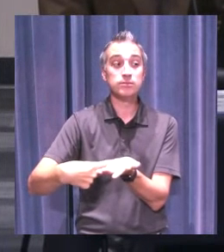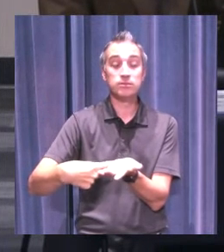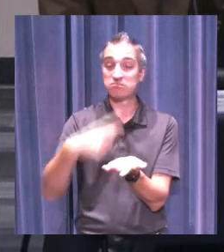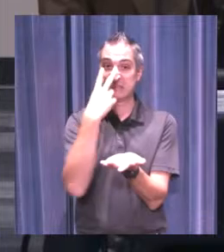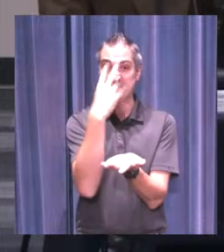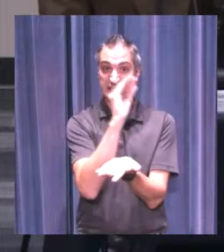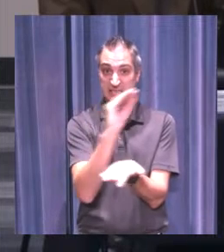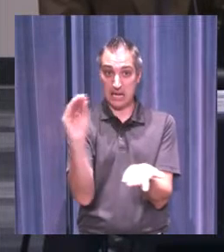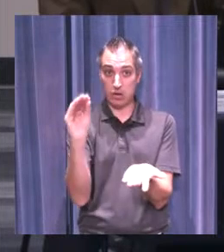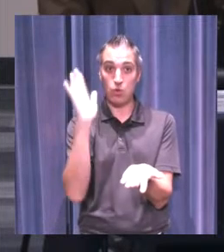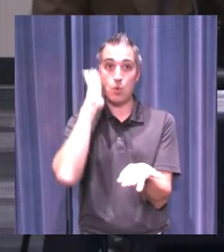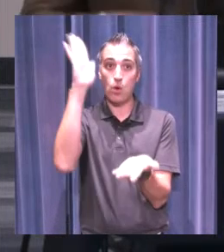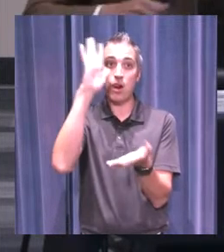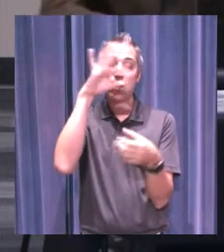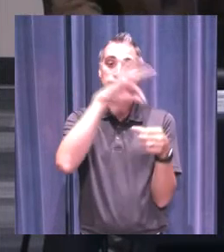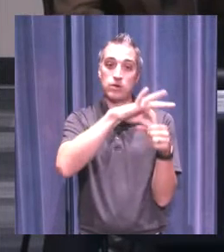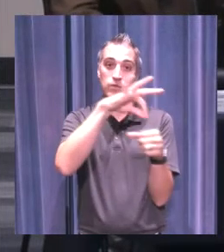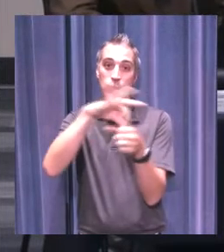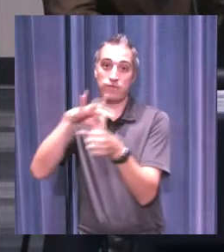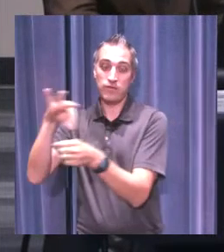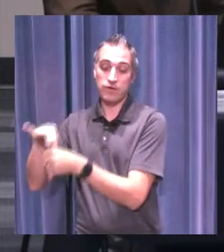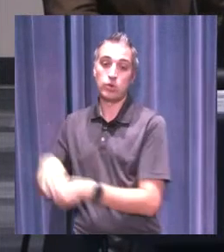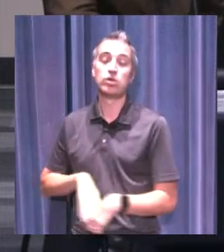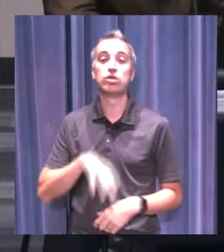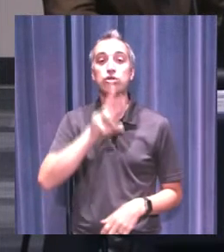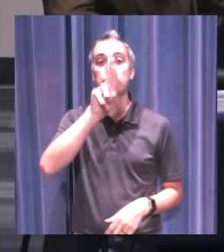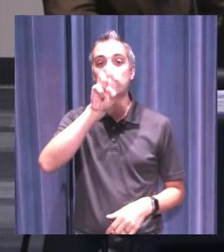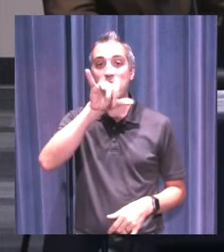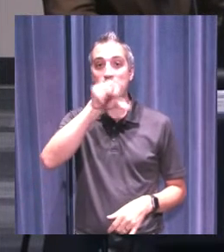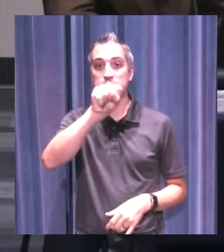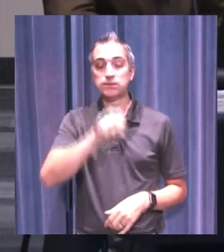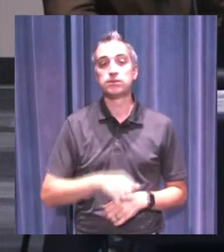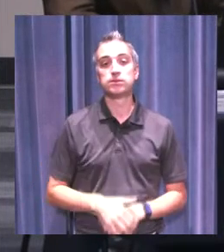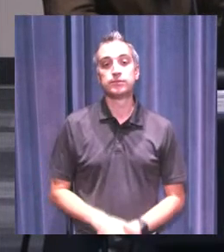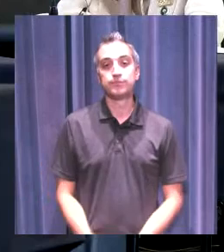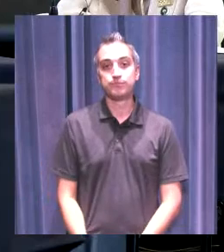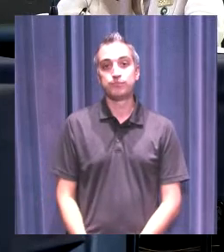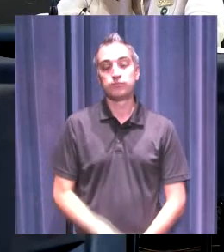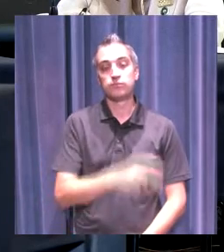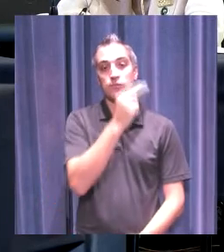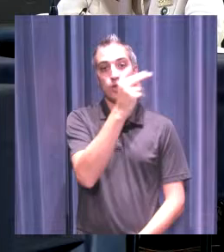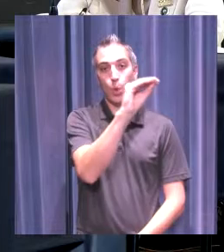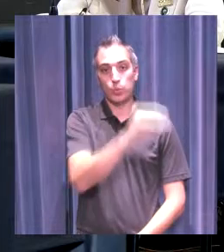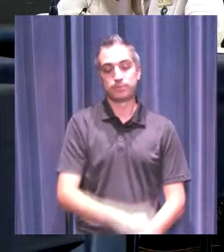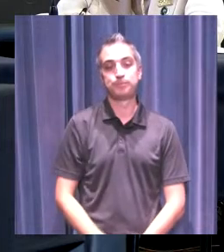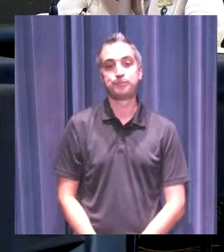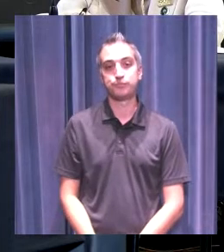Seeing none, roll call vote. Trustee Reyes. No.